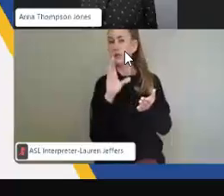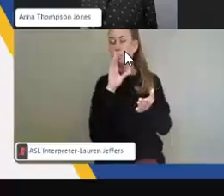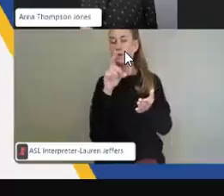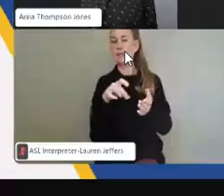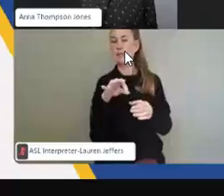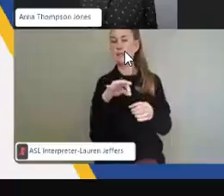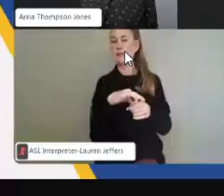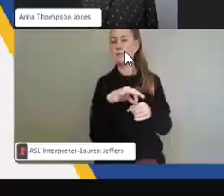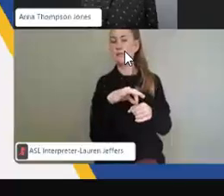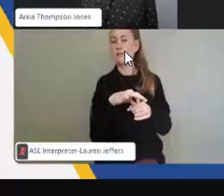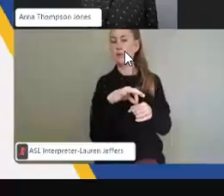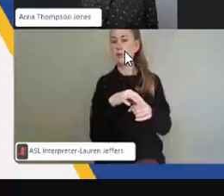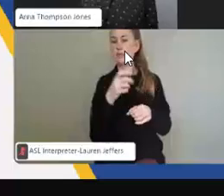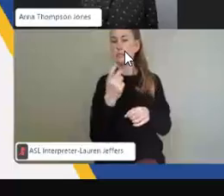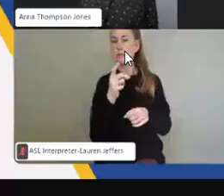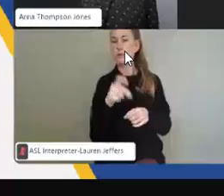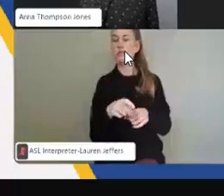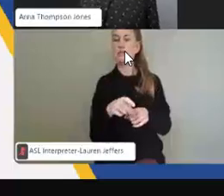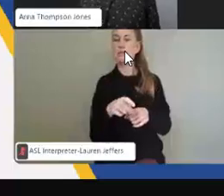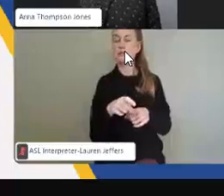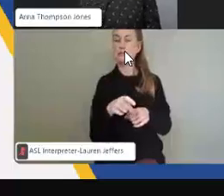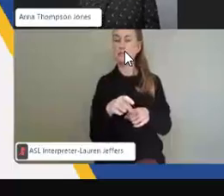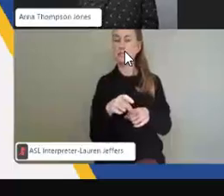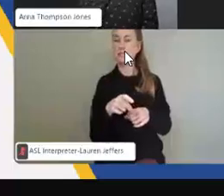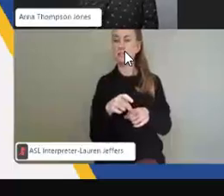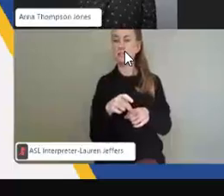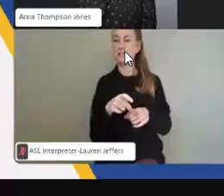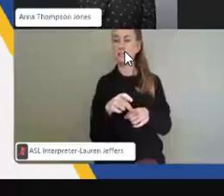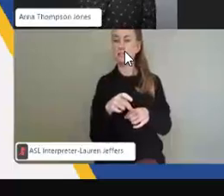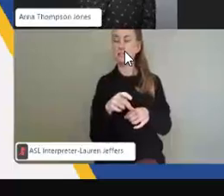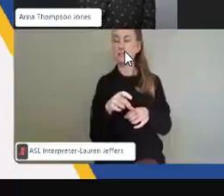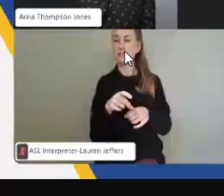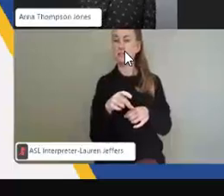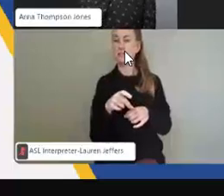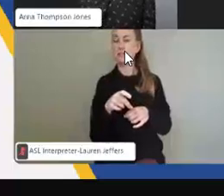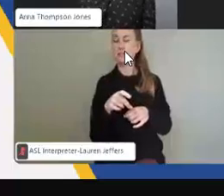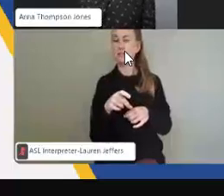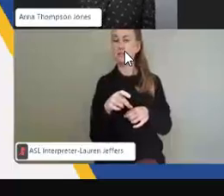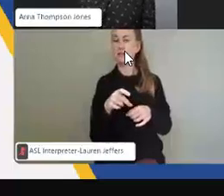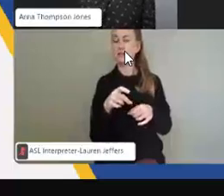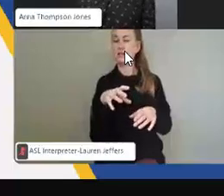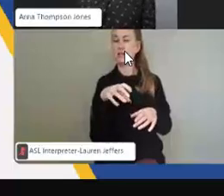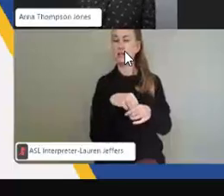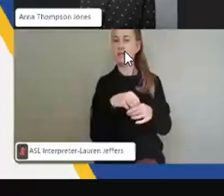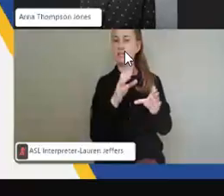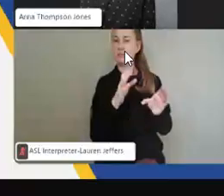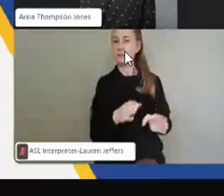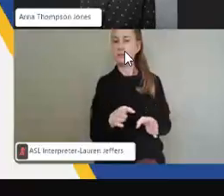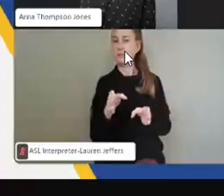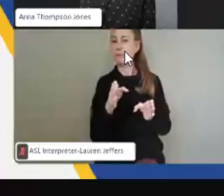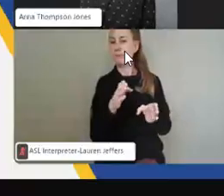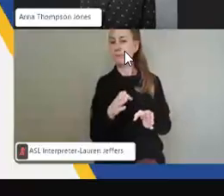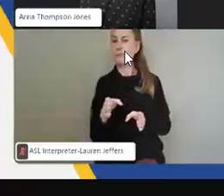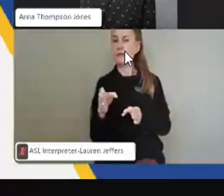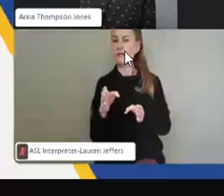need someone to make a motion for accepting the engagement plan, and then we'll need a second, and